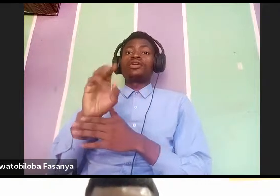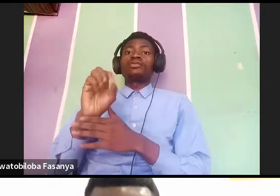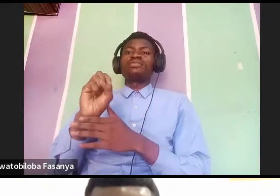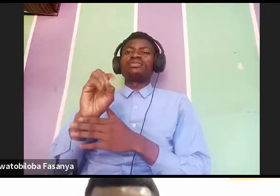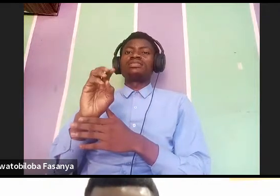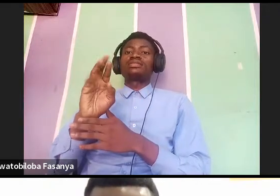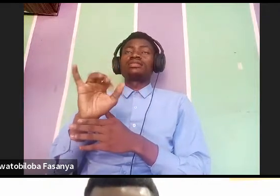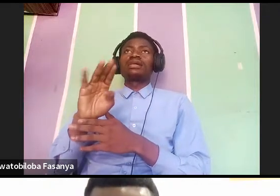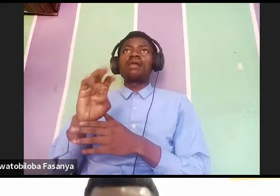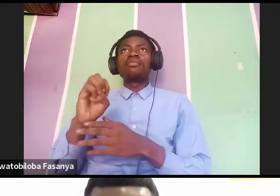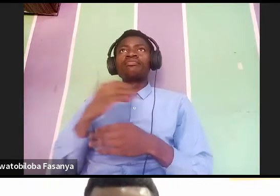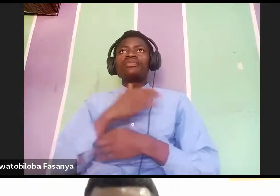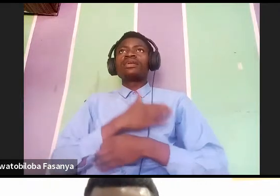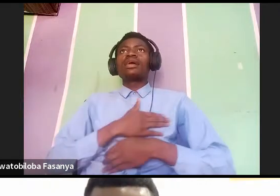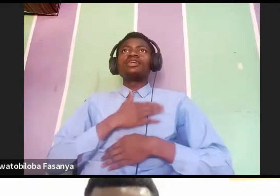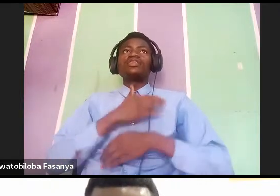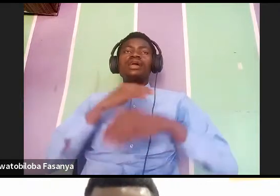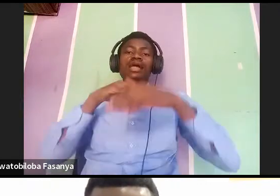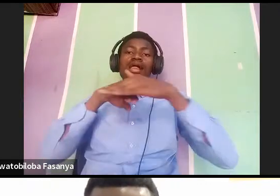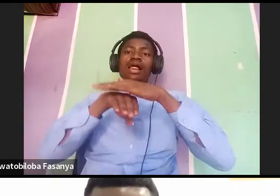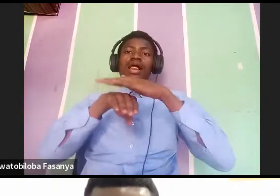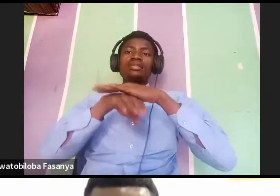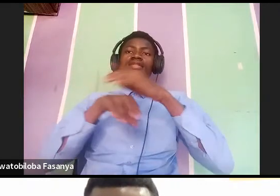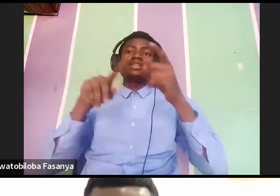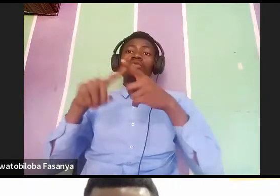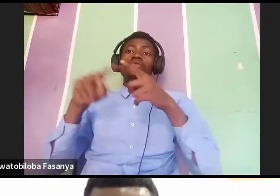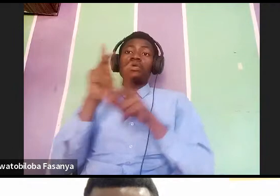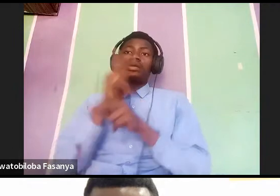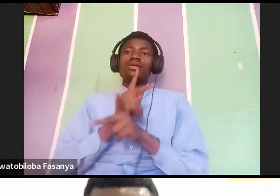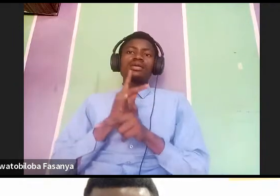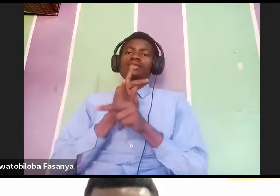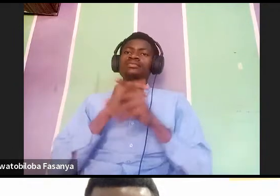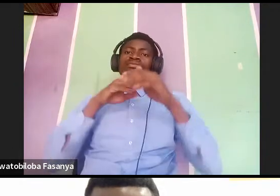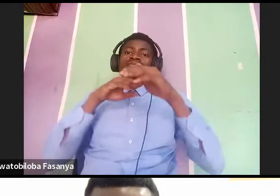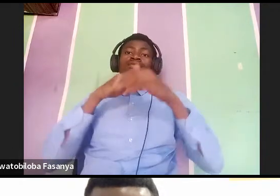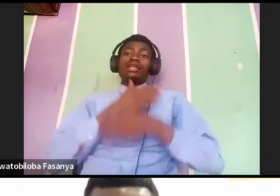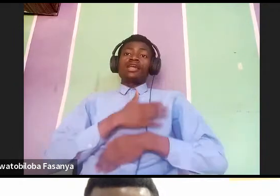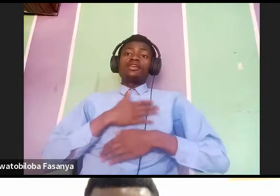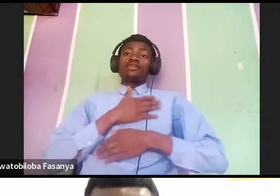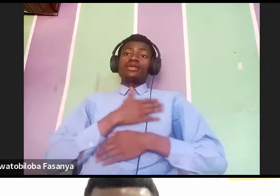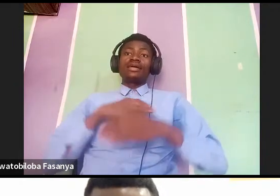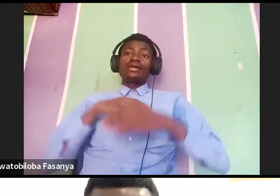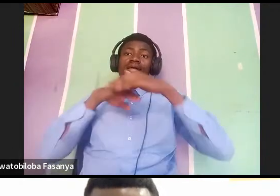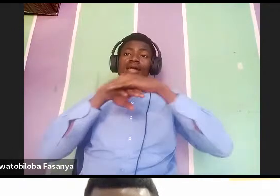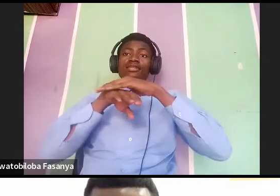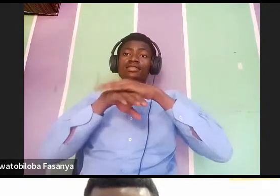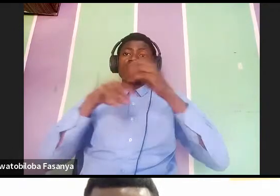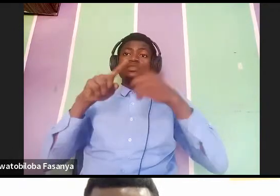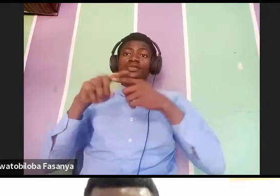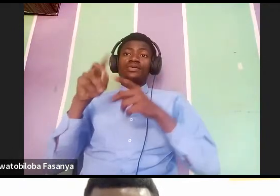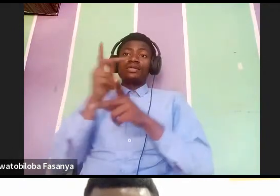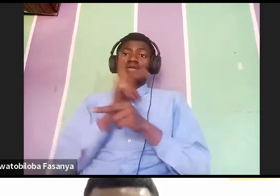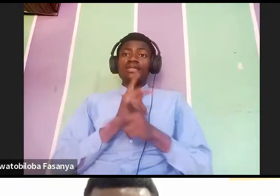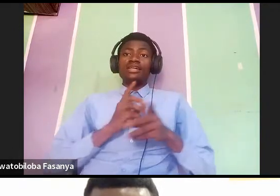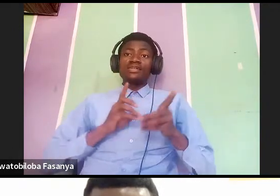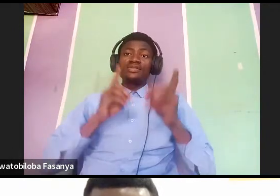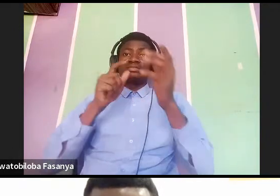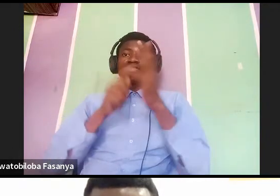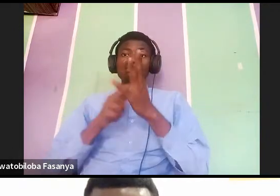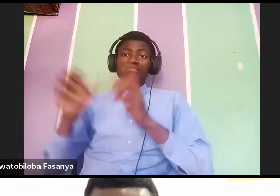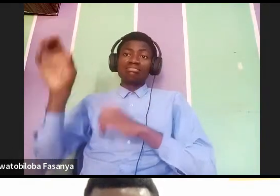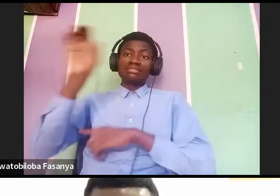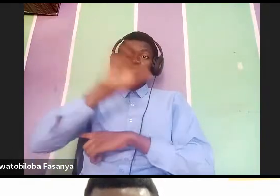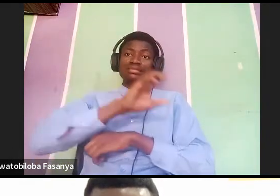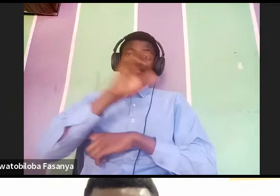care. We are wellness enrollee that you're on this platform. Enjoy access to care during this Yuletide period. Don't forget to call the call center if there are